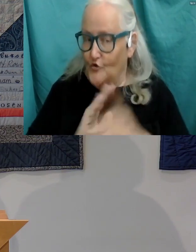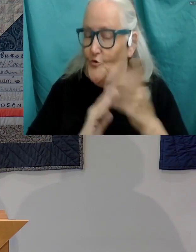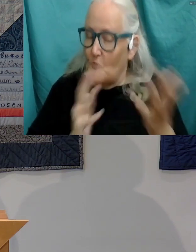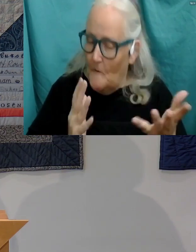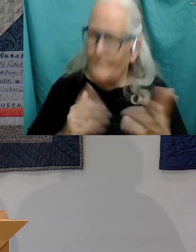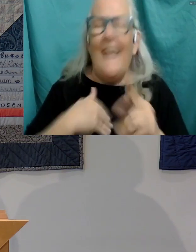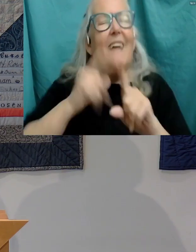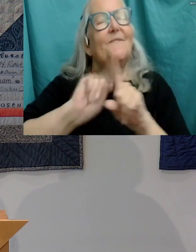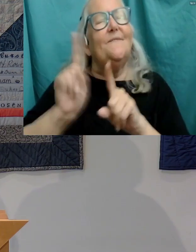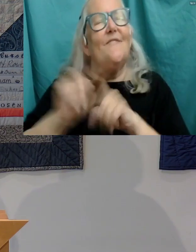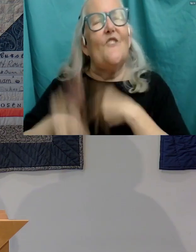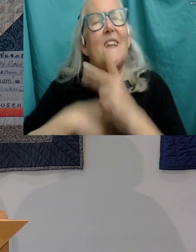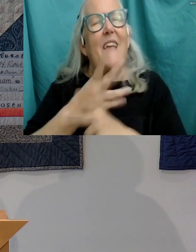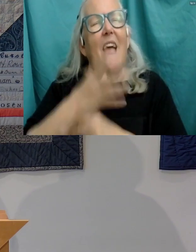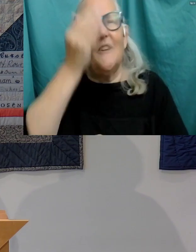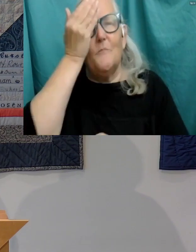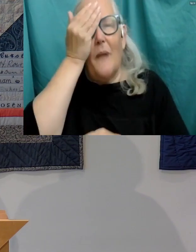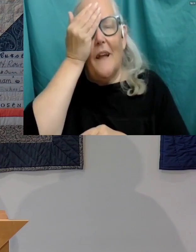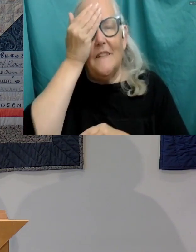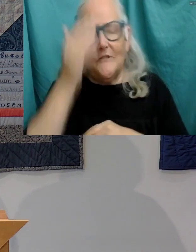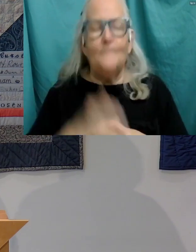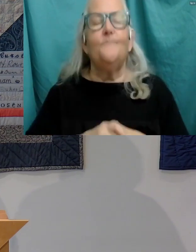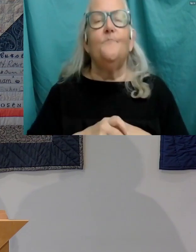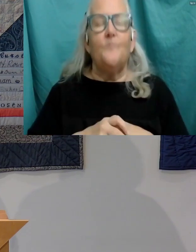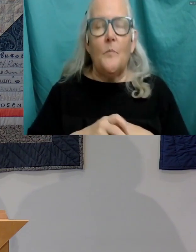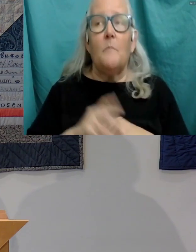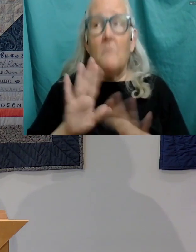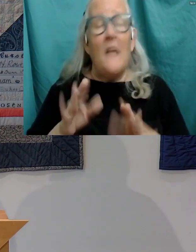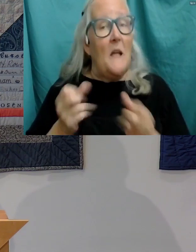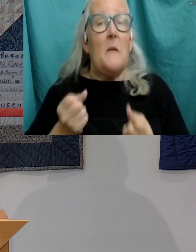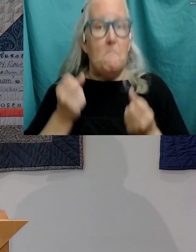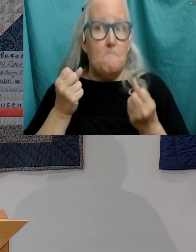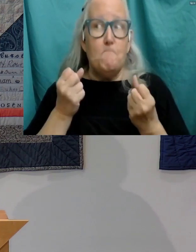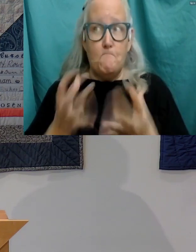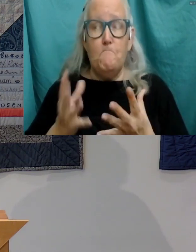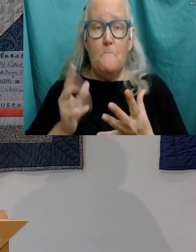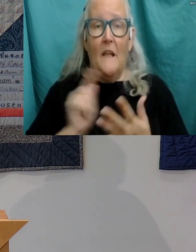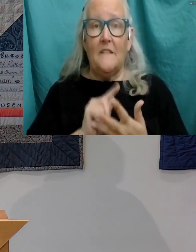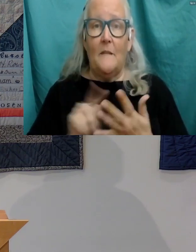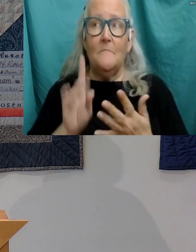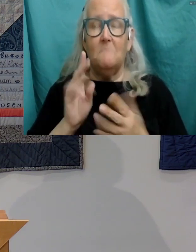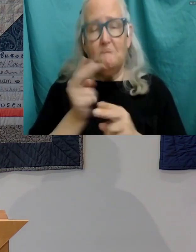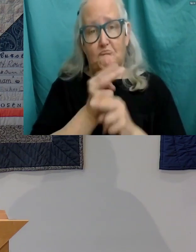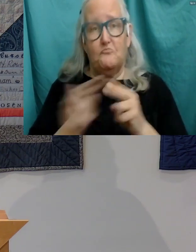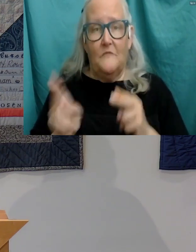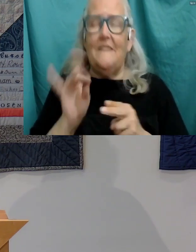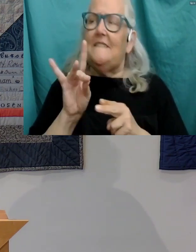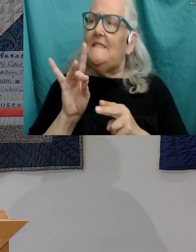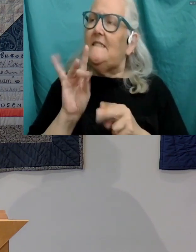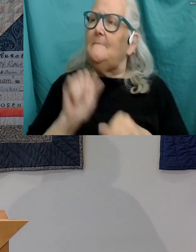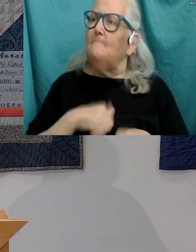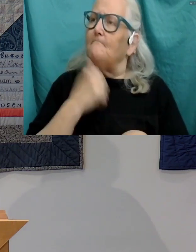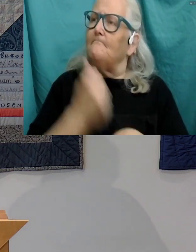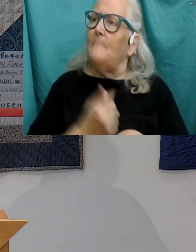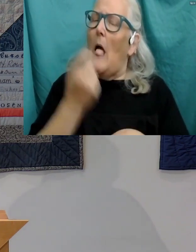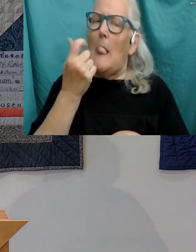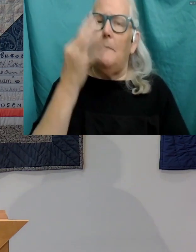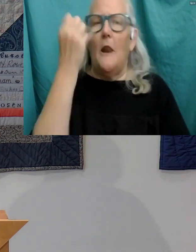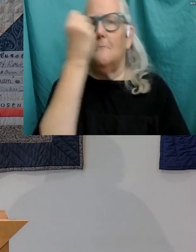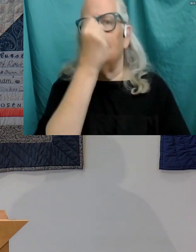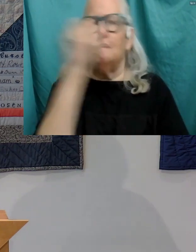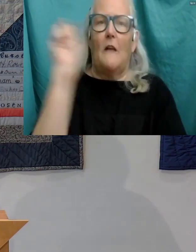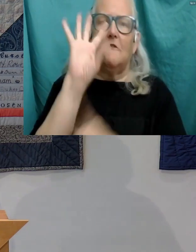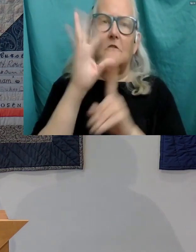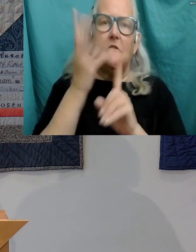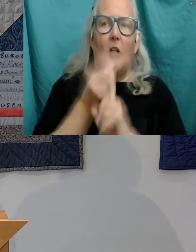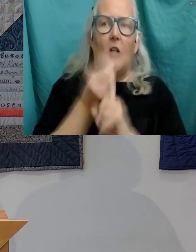Graeber notes, many did indeed create, however briefly, a kind of rebel culture and civilization, though surely